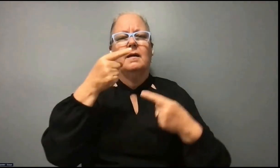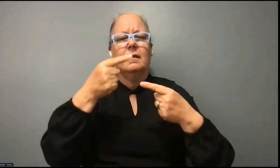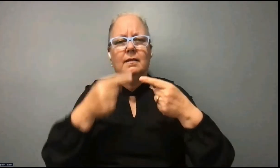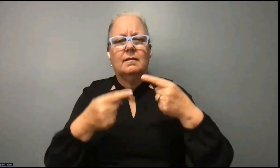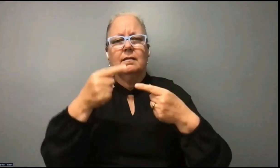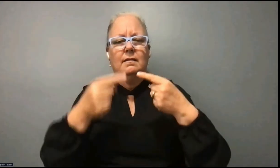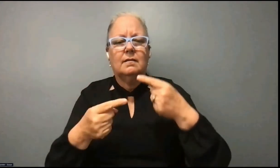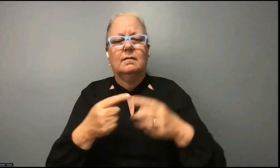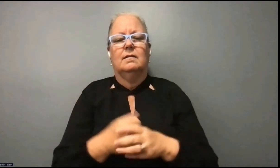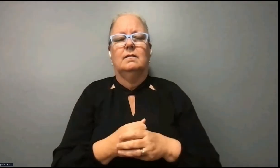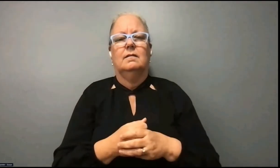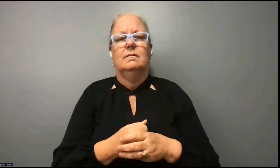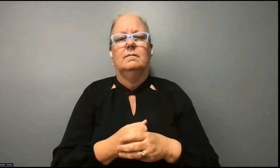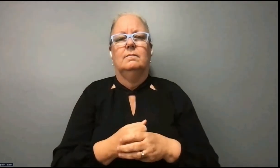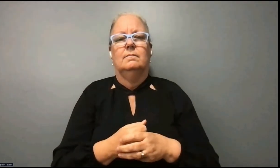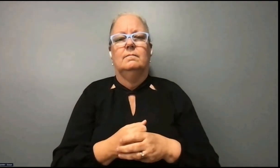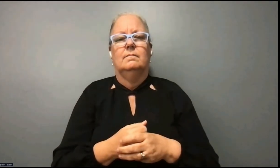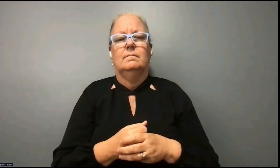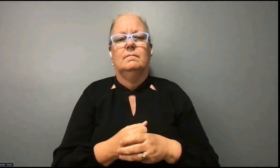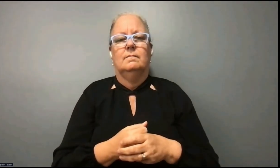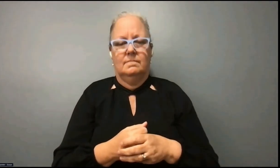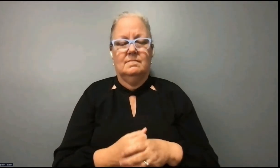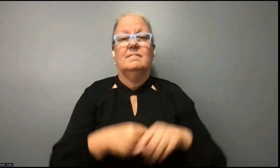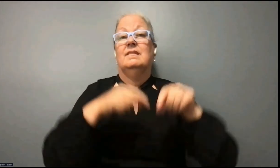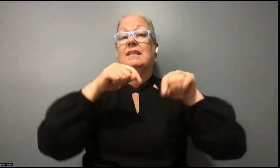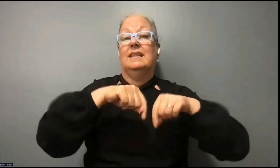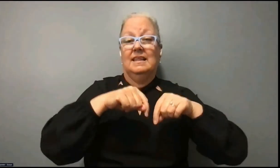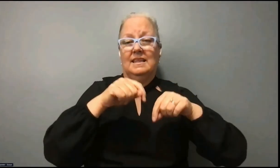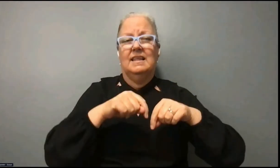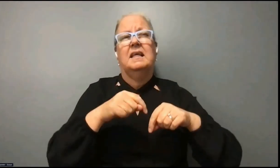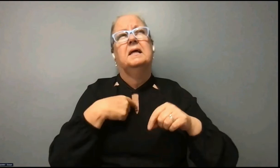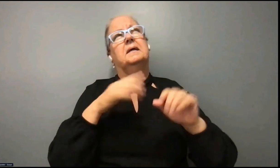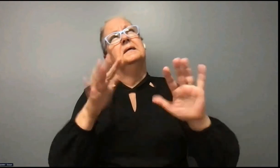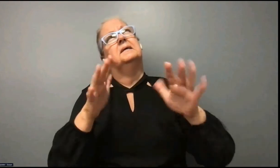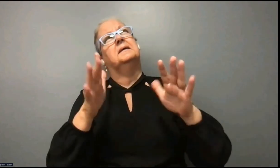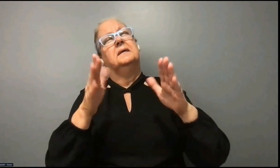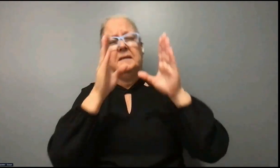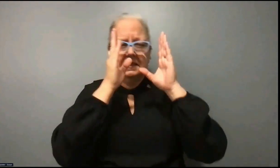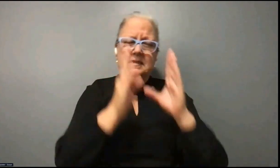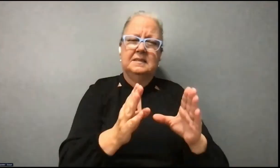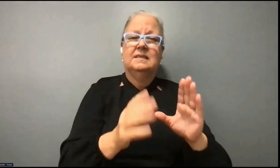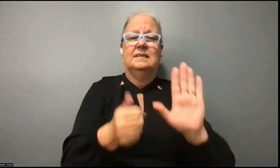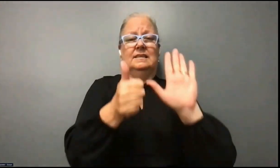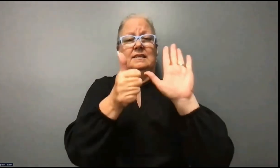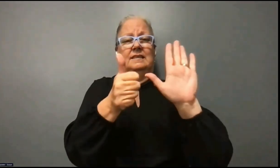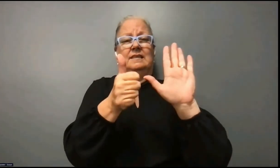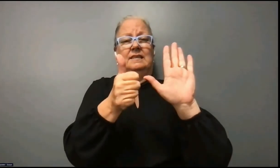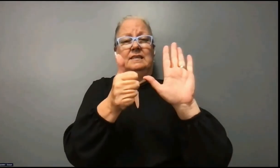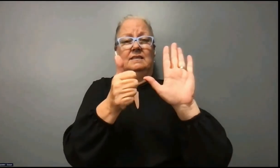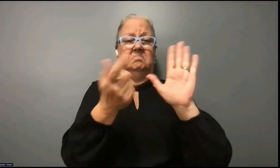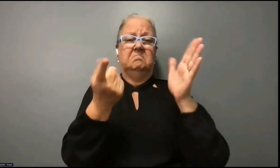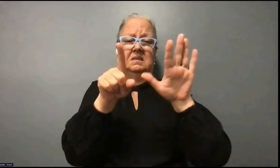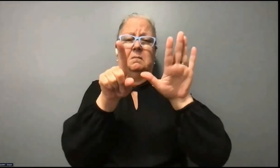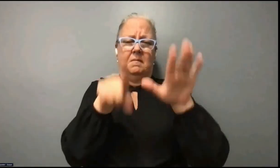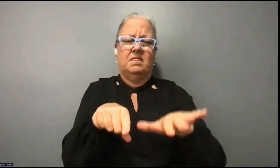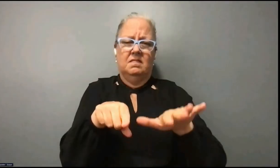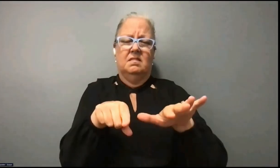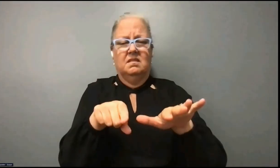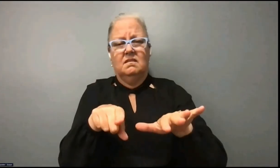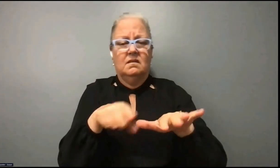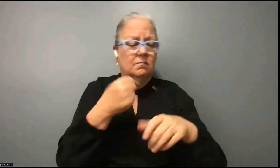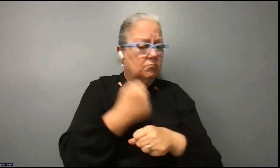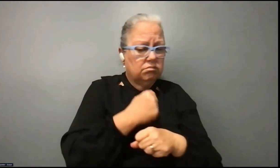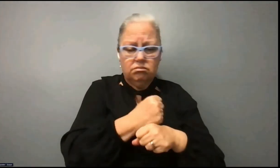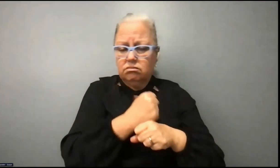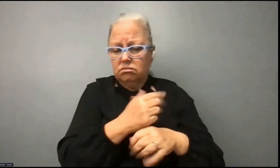dedicated for this one, so it took us around 6 months to complete. But I think if you have a dedicated staff